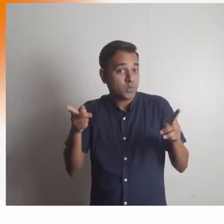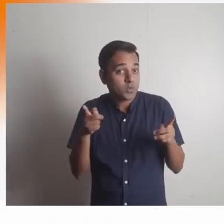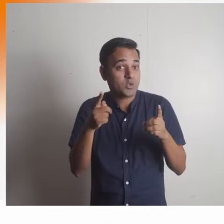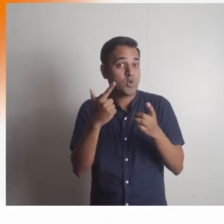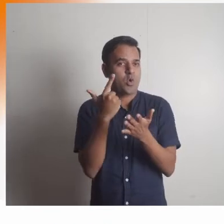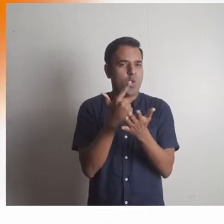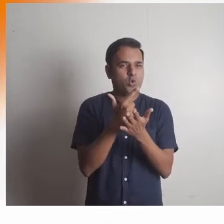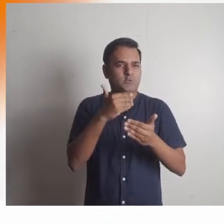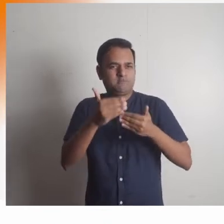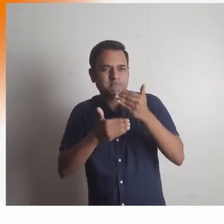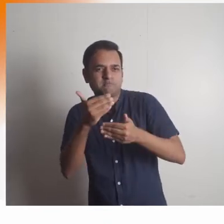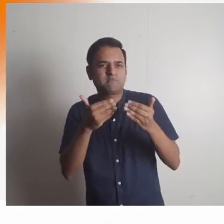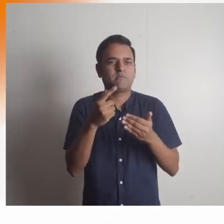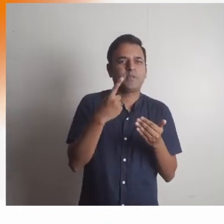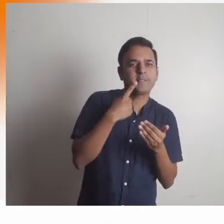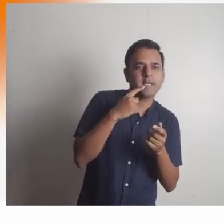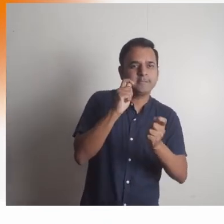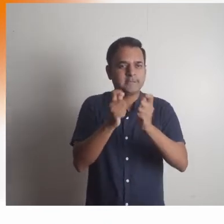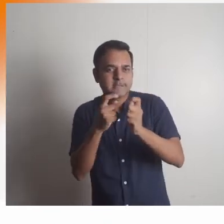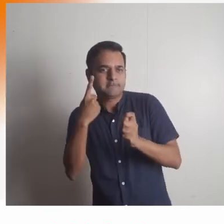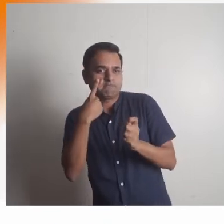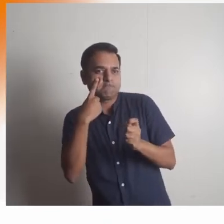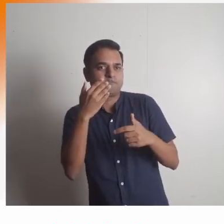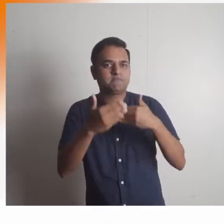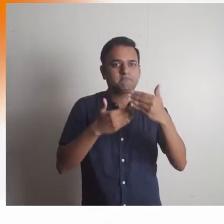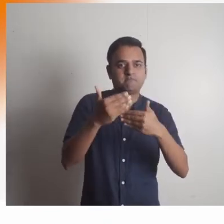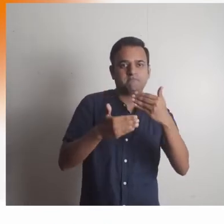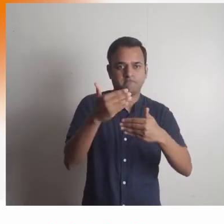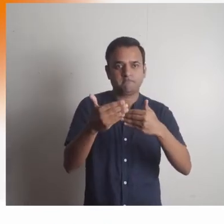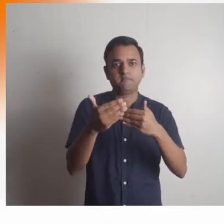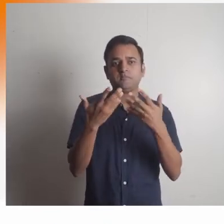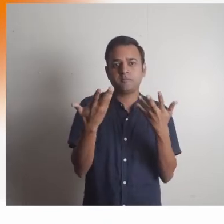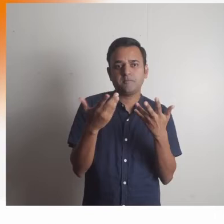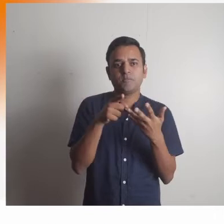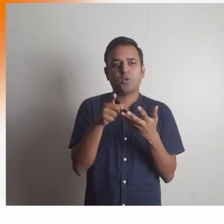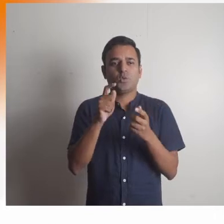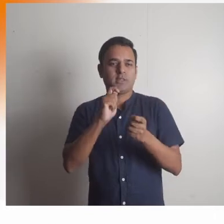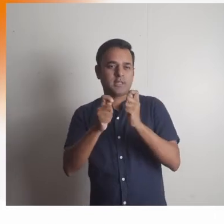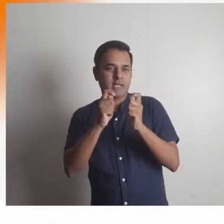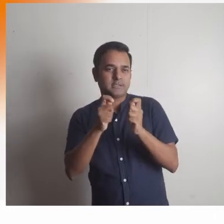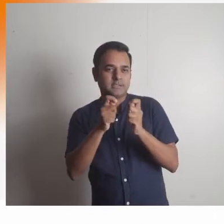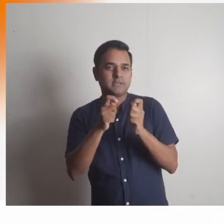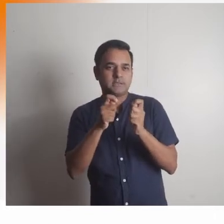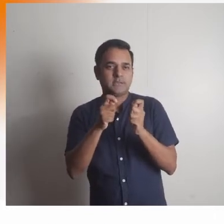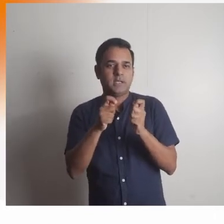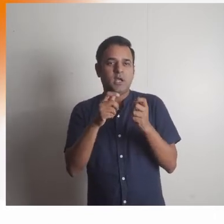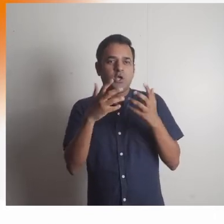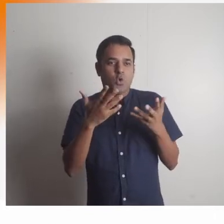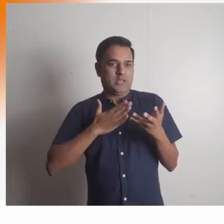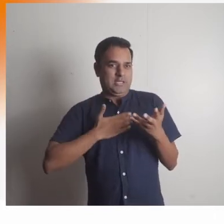like those little, I don't know, in a restaurant you get these little testing plates. So these are all little testing plates and you'll go on and do your work